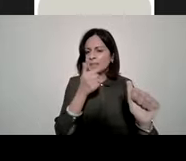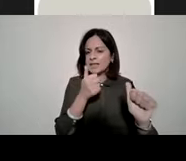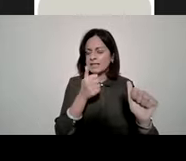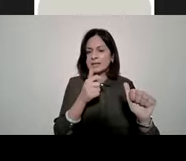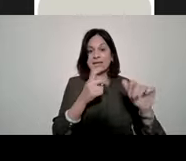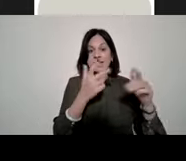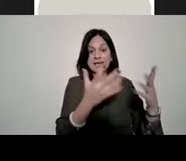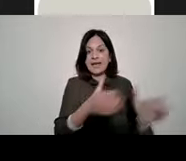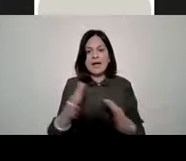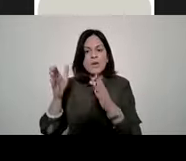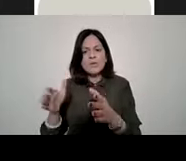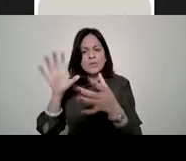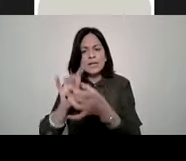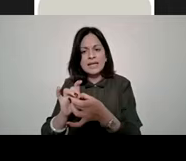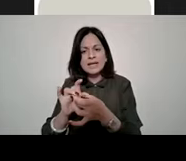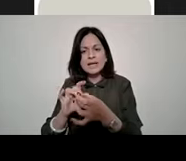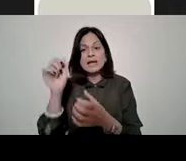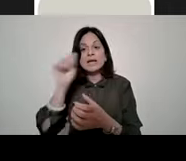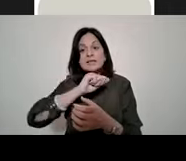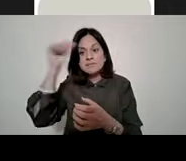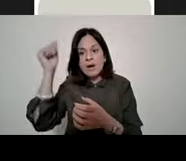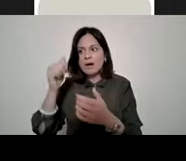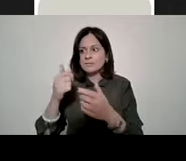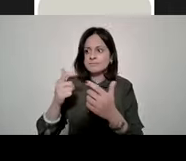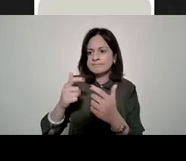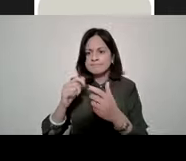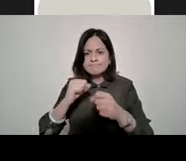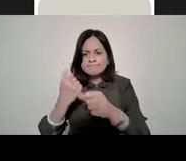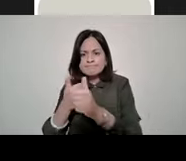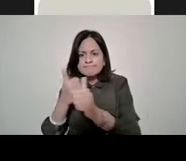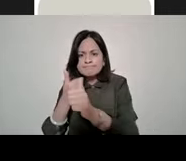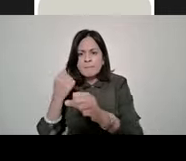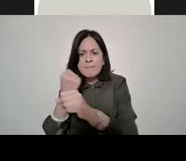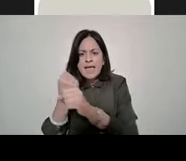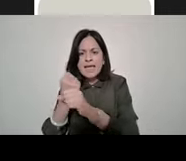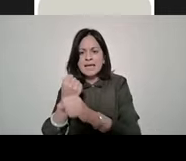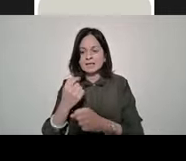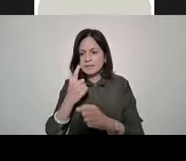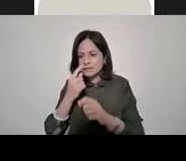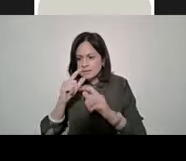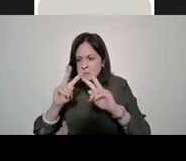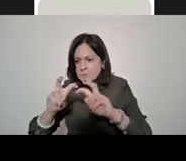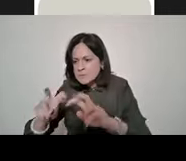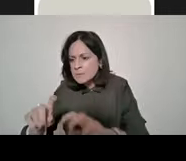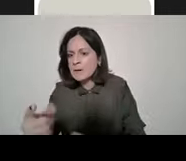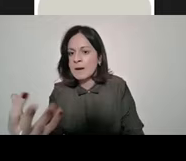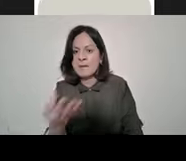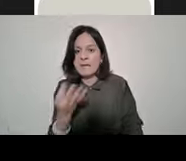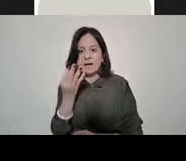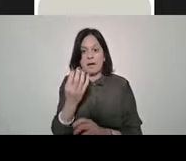Here it's actually about the fact that with smart manufacturing, I can get something that's entirely mine, that's